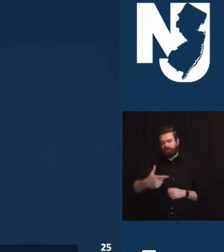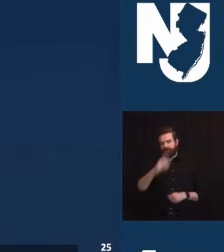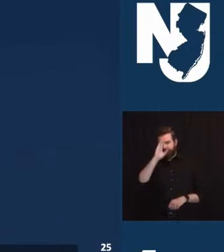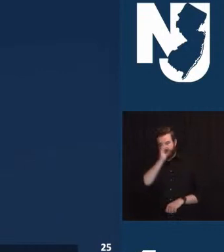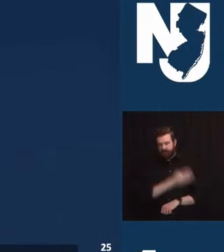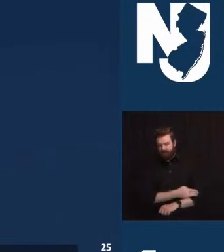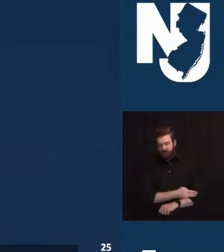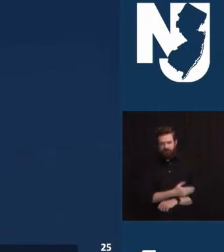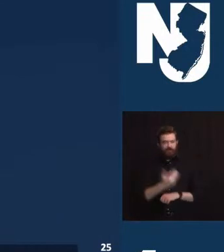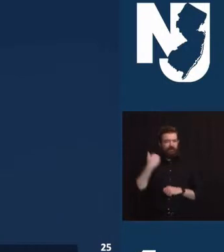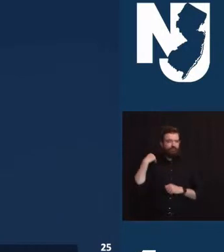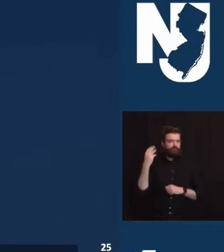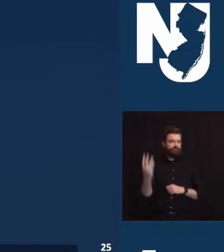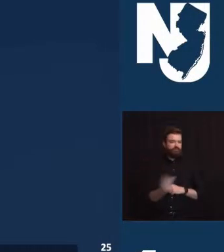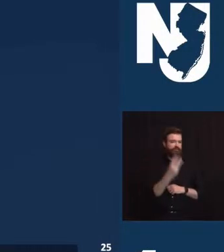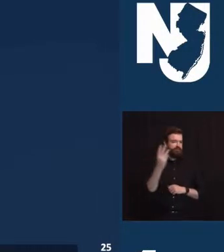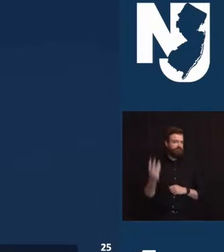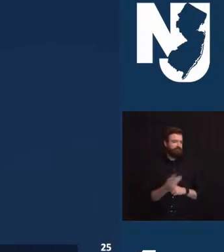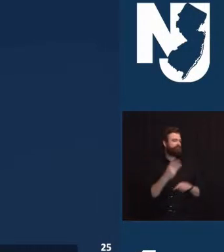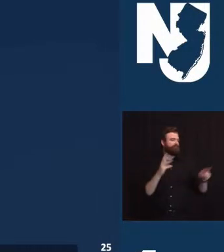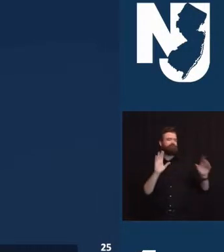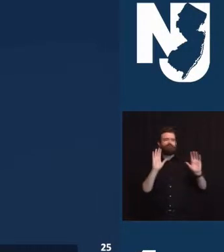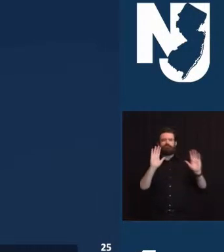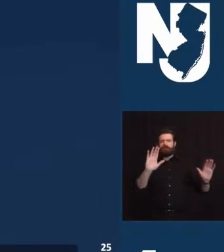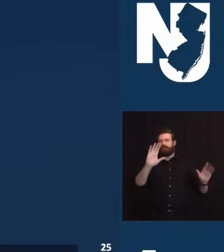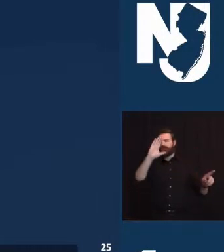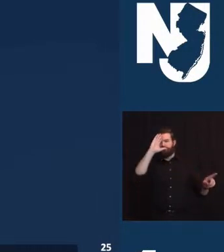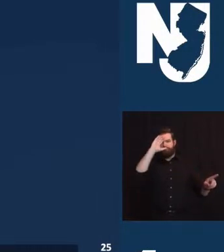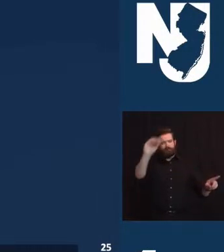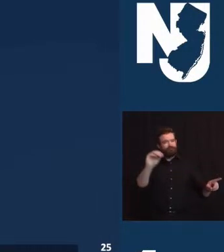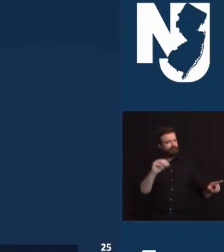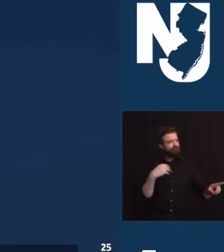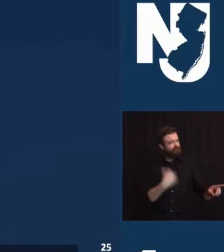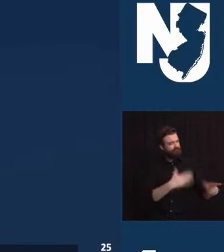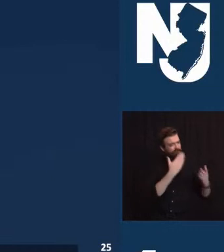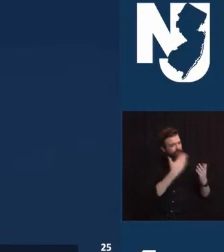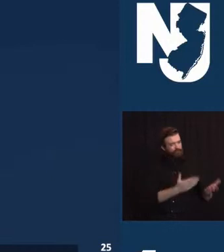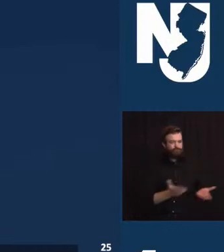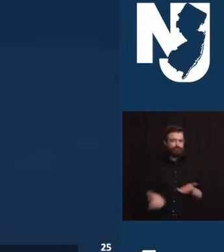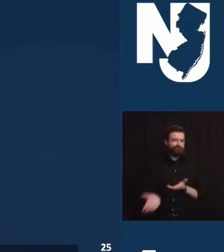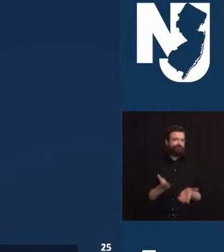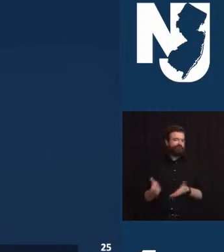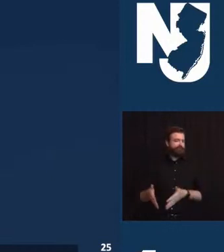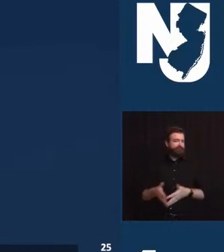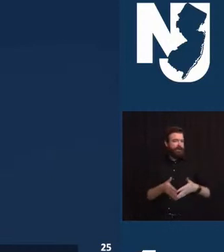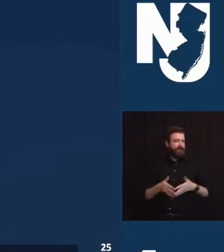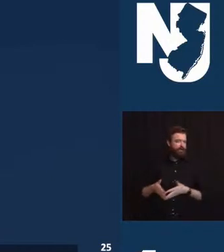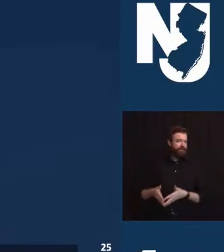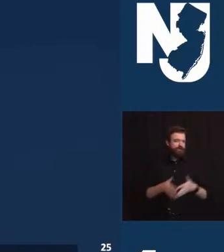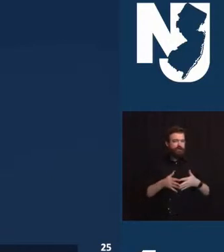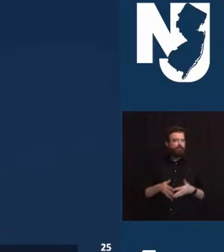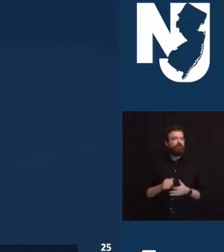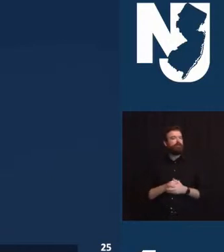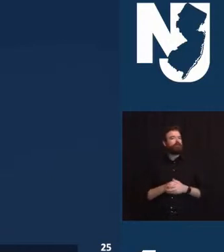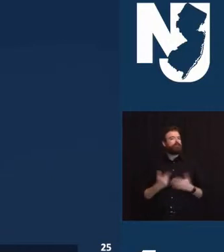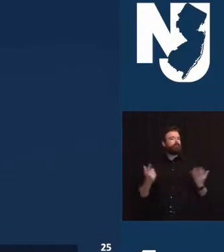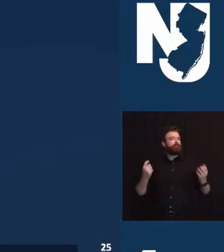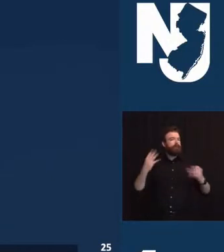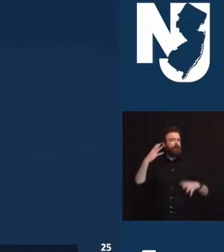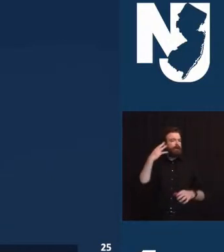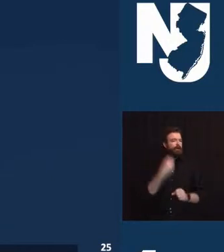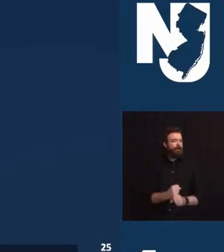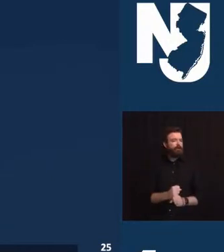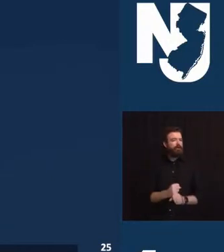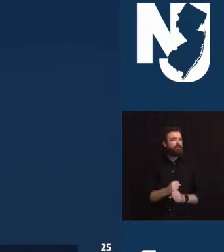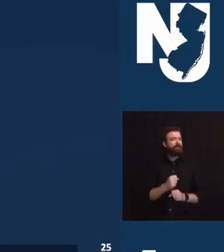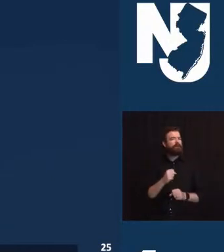What a guy. We thank Ronald for his service to our nation and to his years as a leader in public